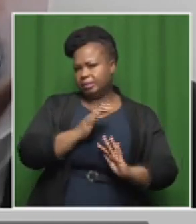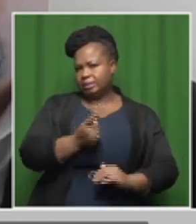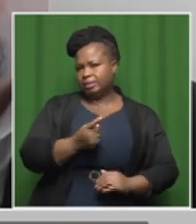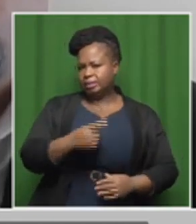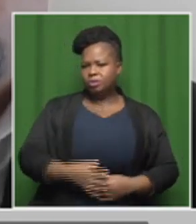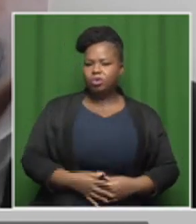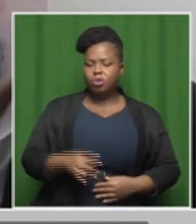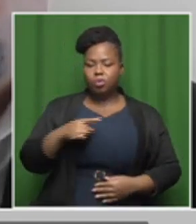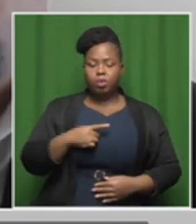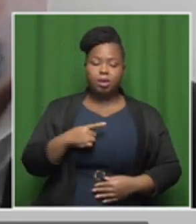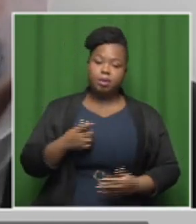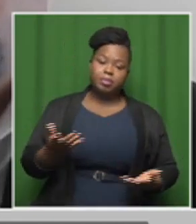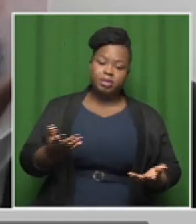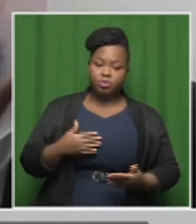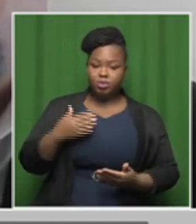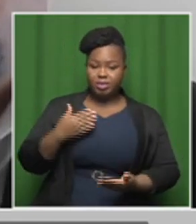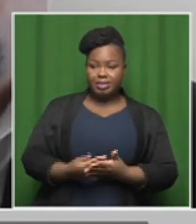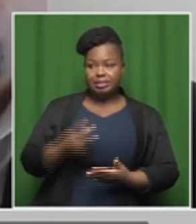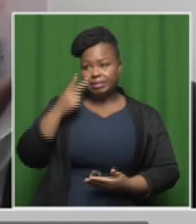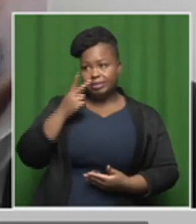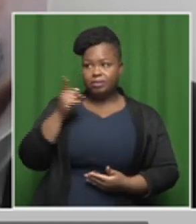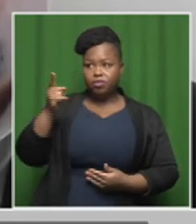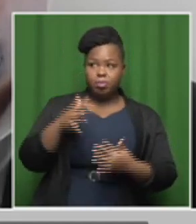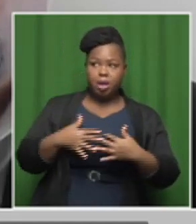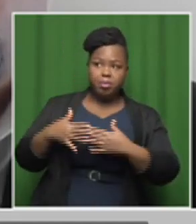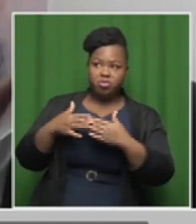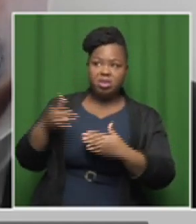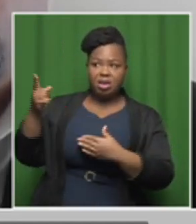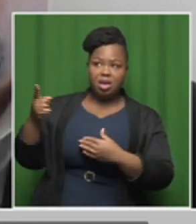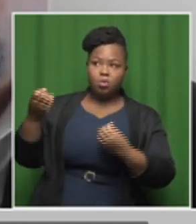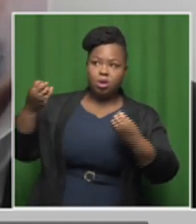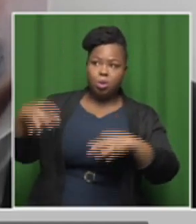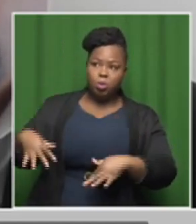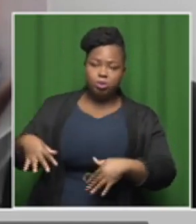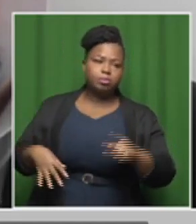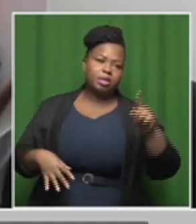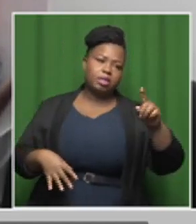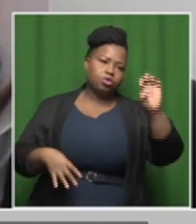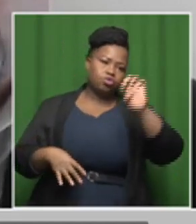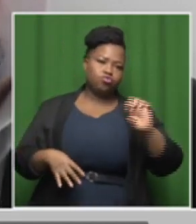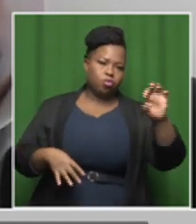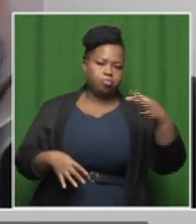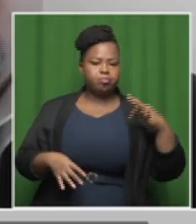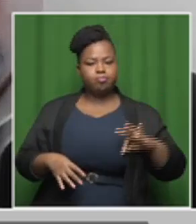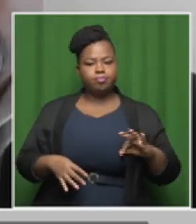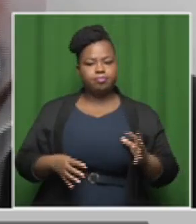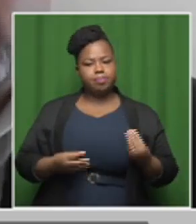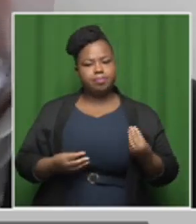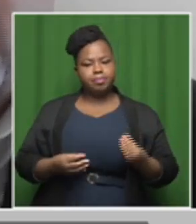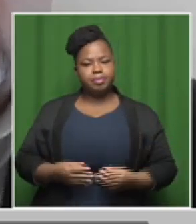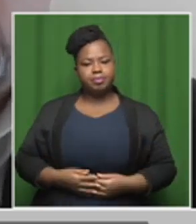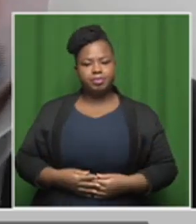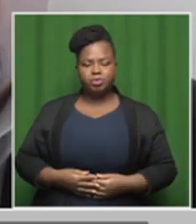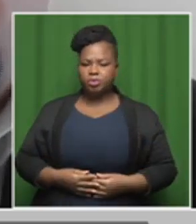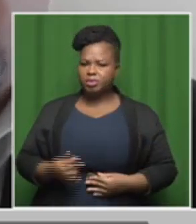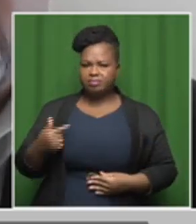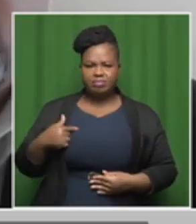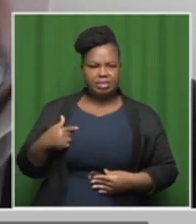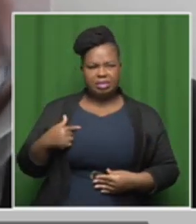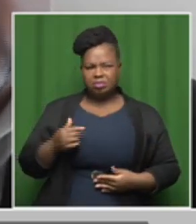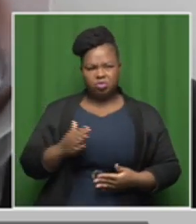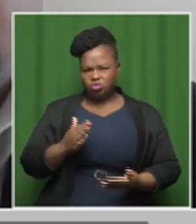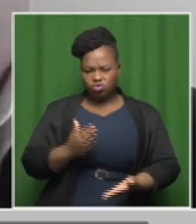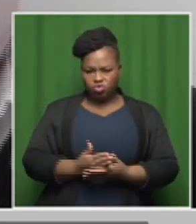shortfall of what we can see being lost from the US. Is this correct? So I haven't done the sum, so I'm not sure that it's